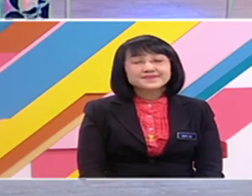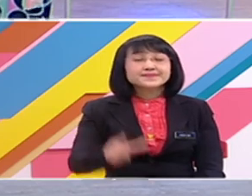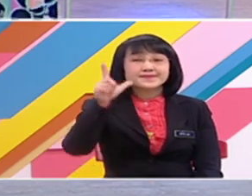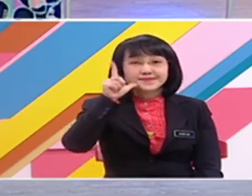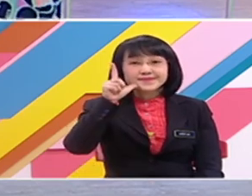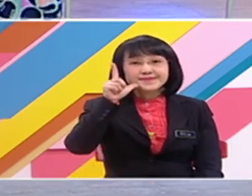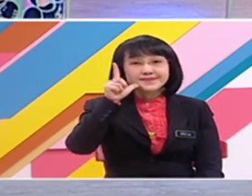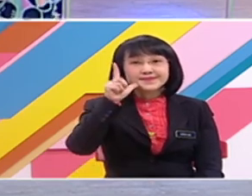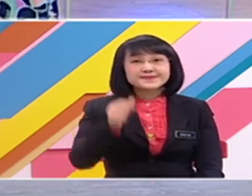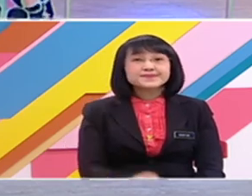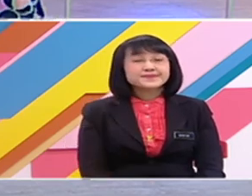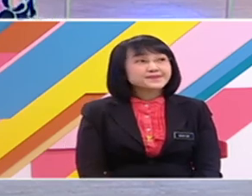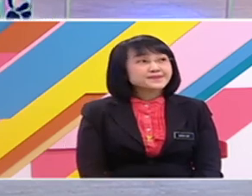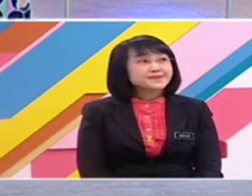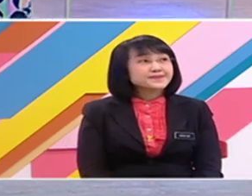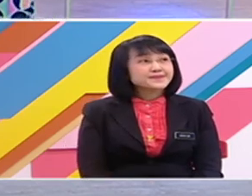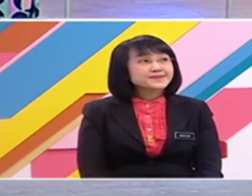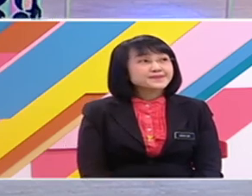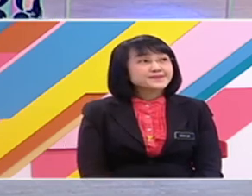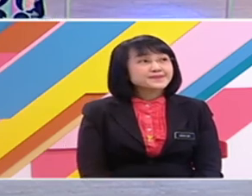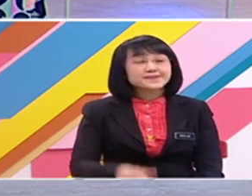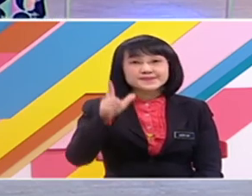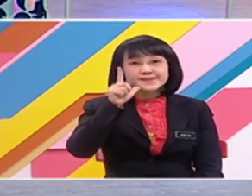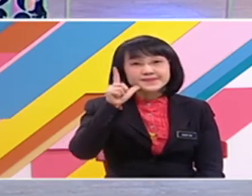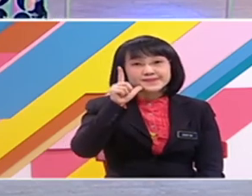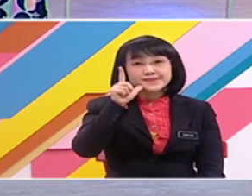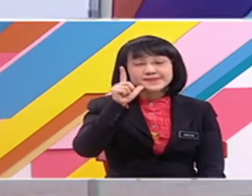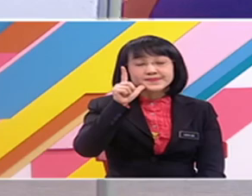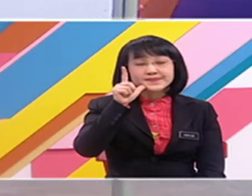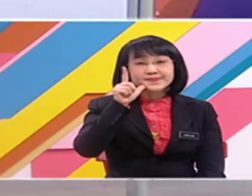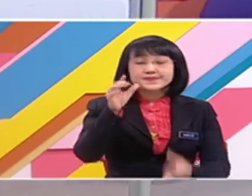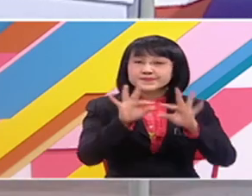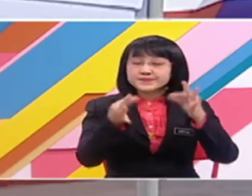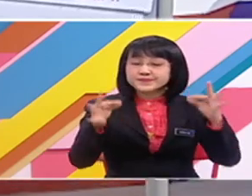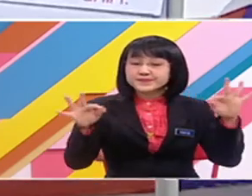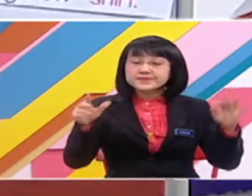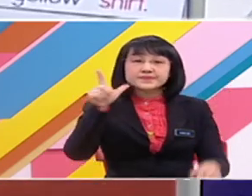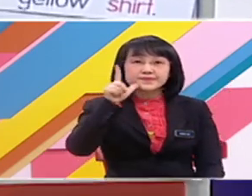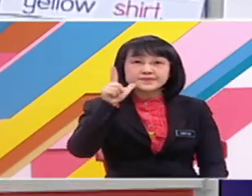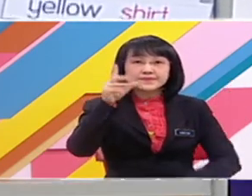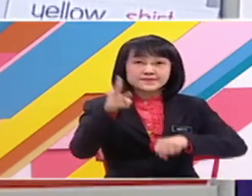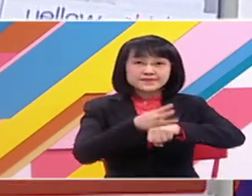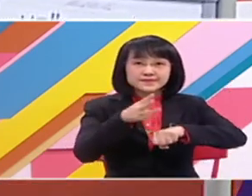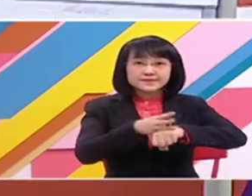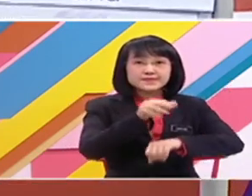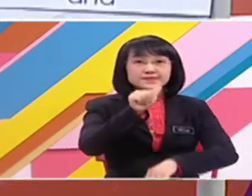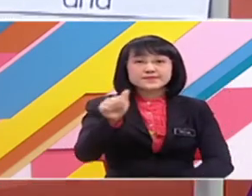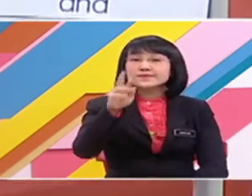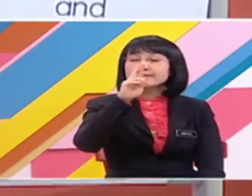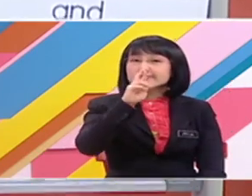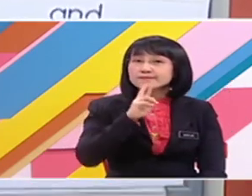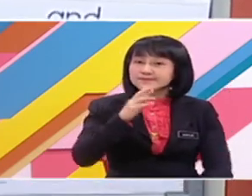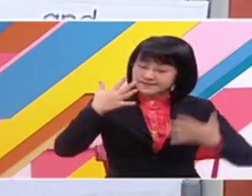Laila. Okay, Laila. The verse is Laila wears a red dress.